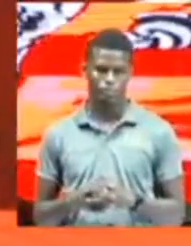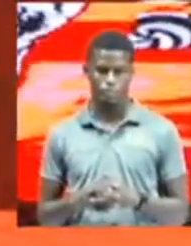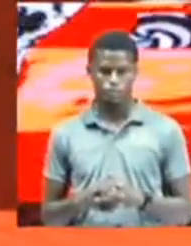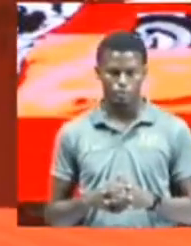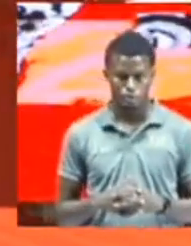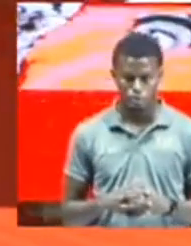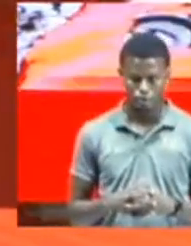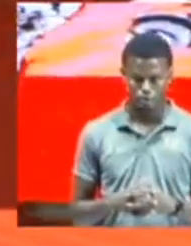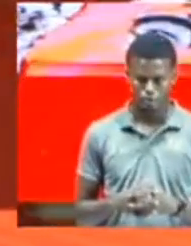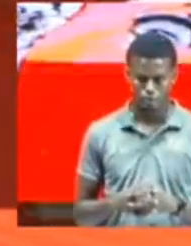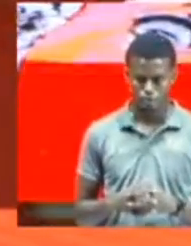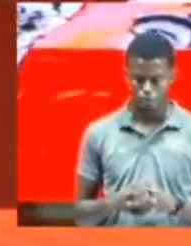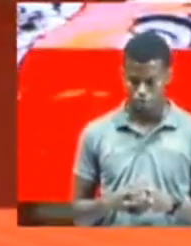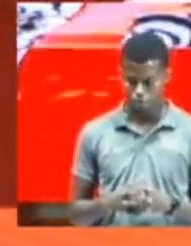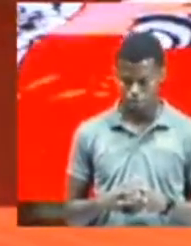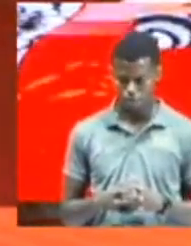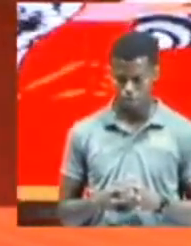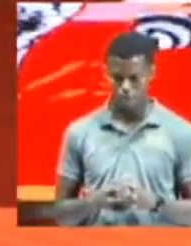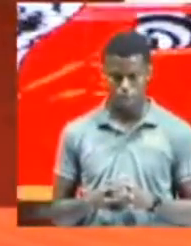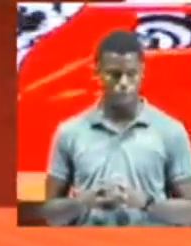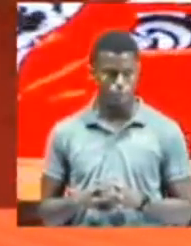Watch me now.